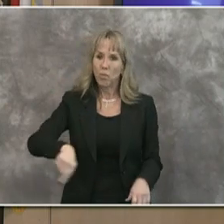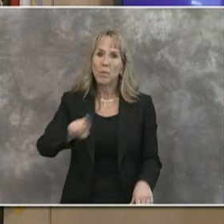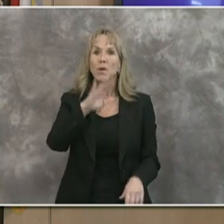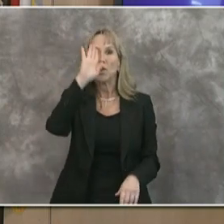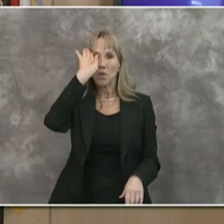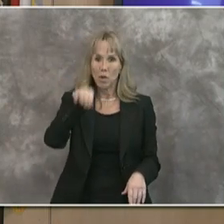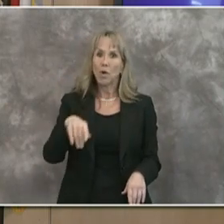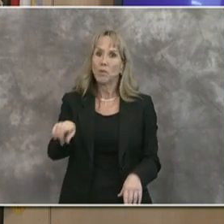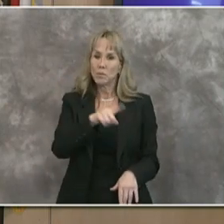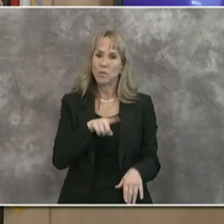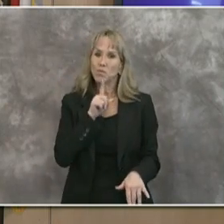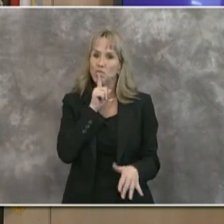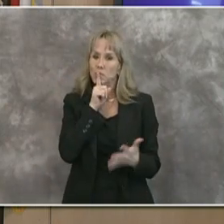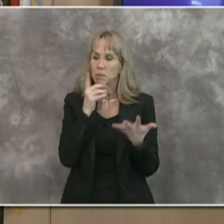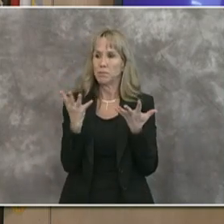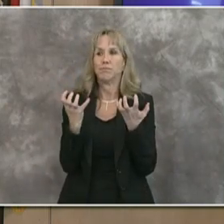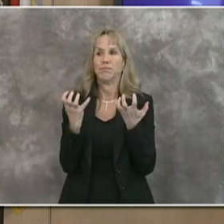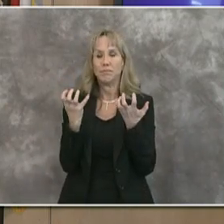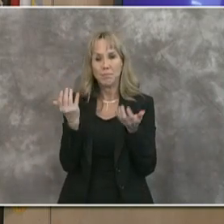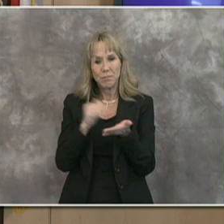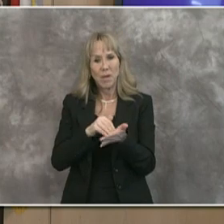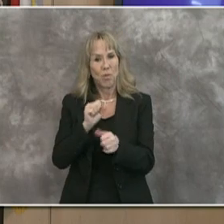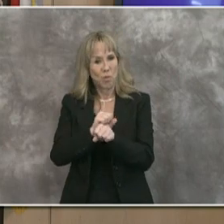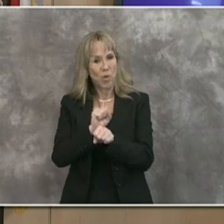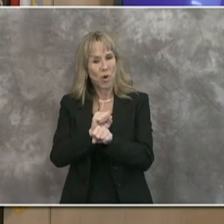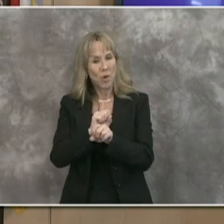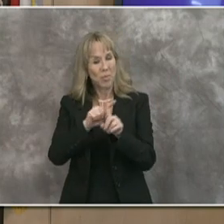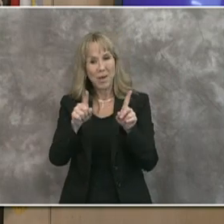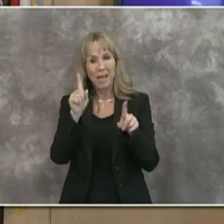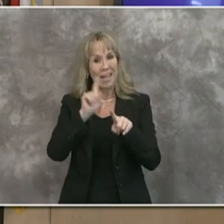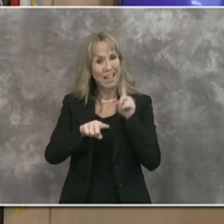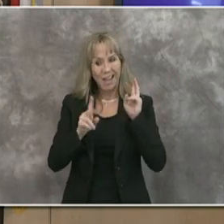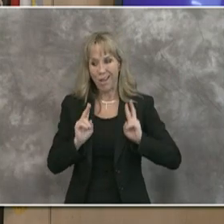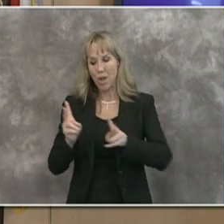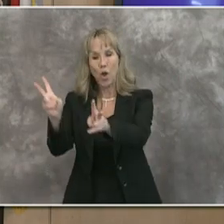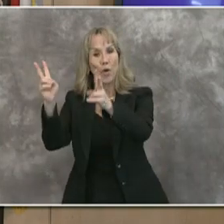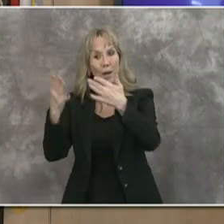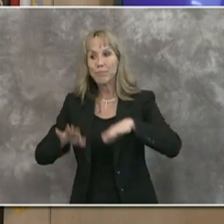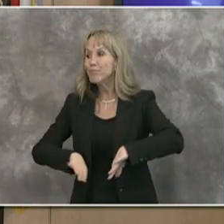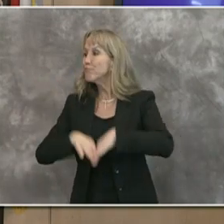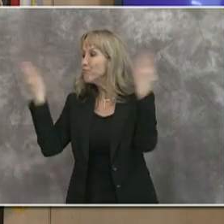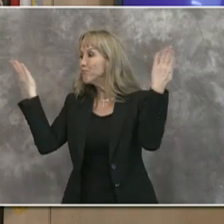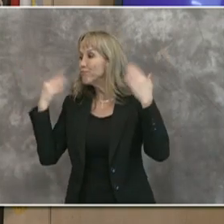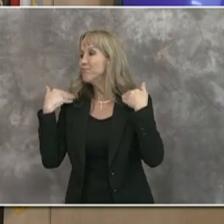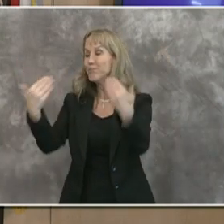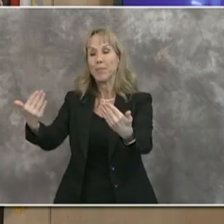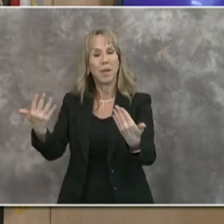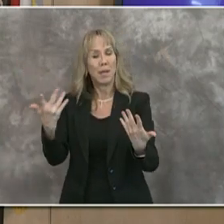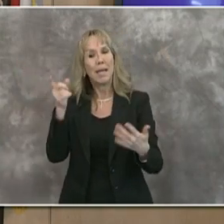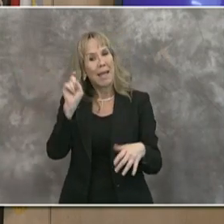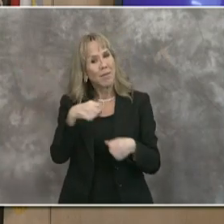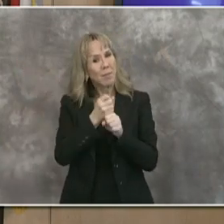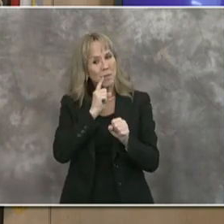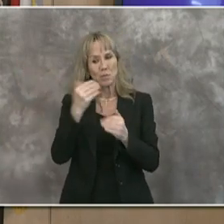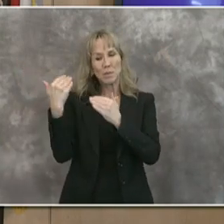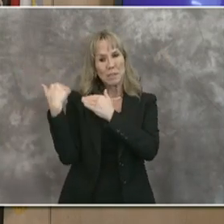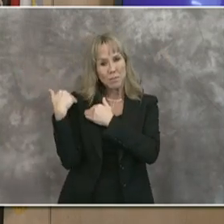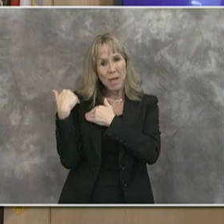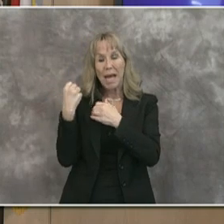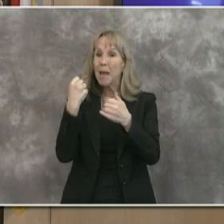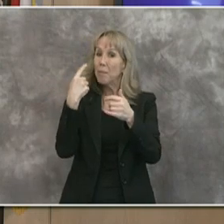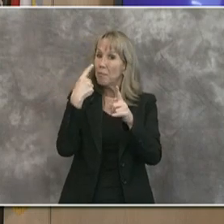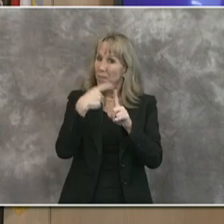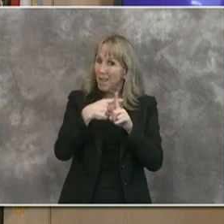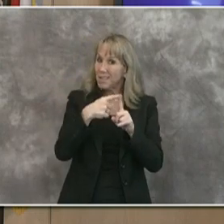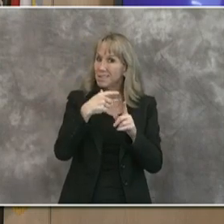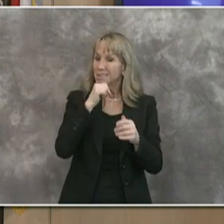same desire. But we have to do it responsibly, and we have to do it in a way that makes sense. We also have to do it in a way concurrent with state guidance